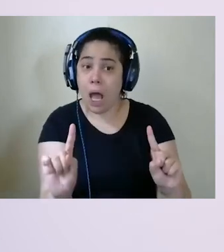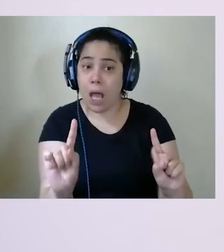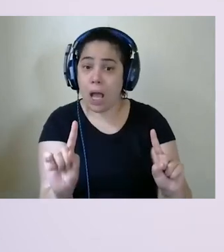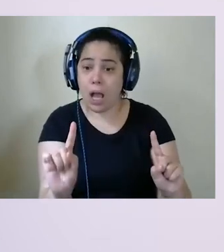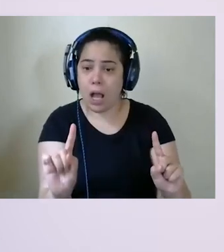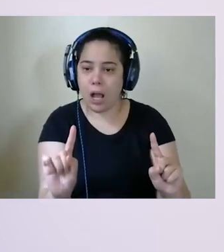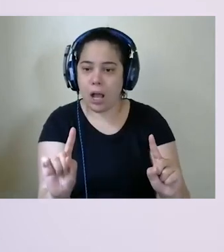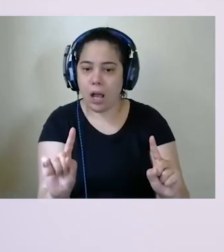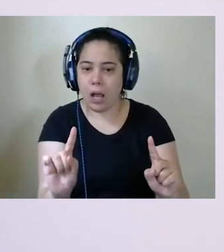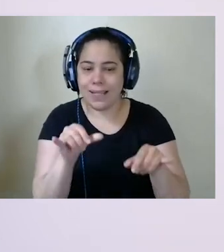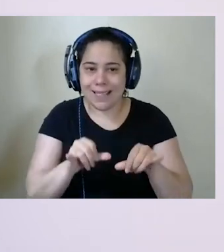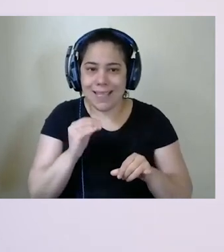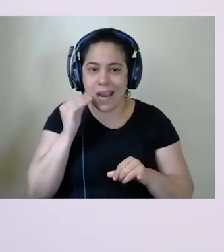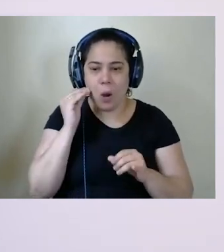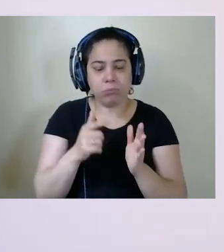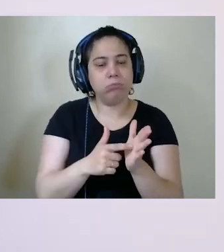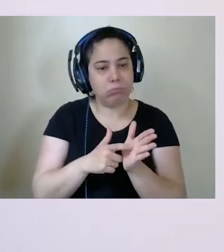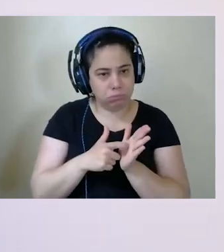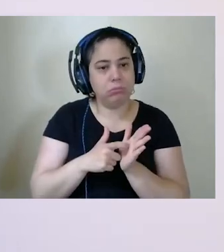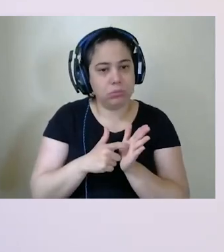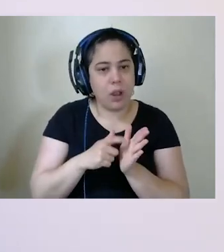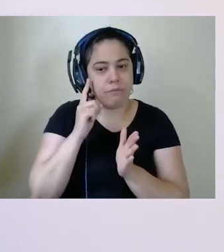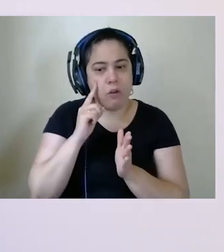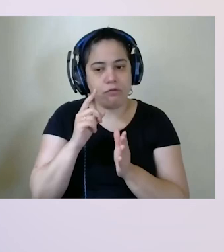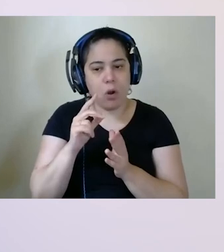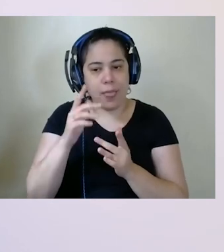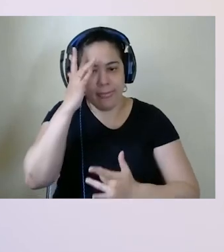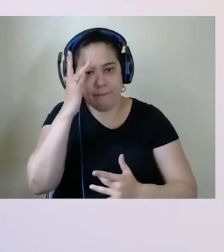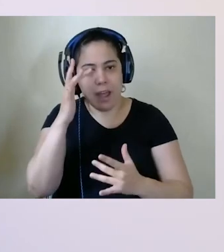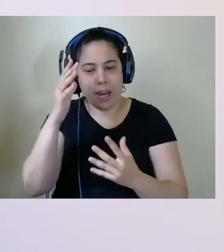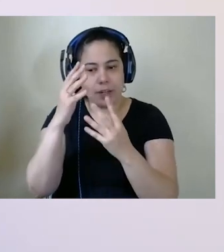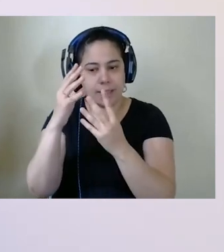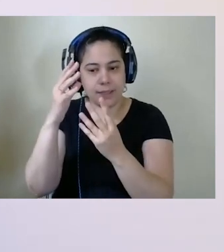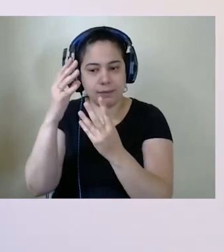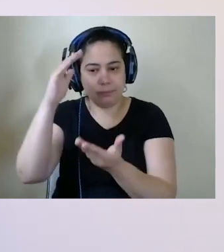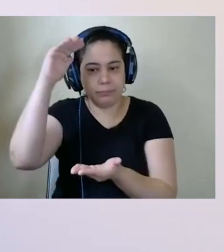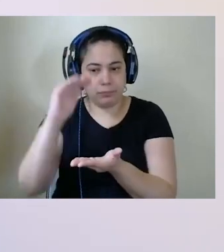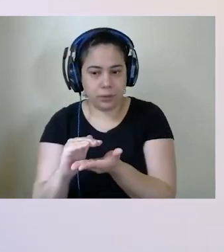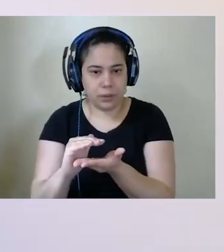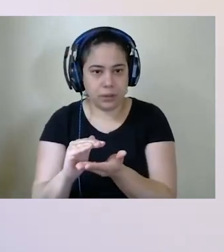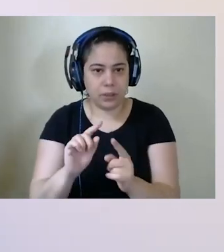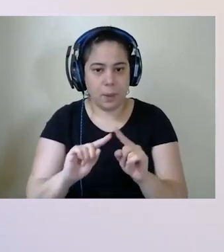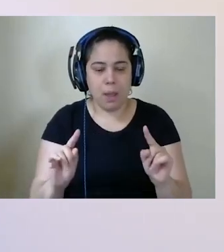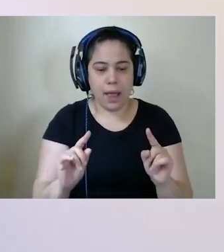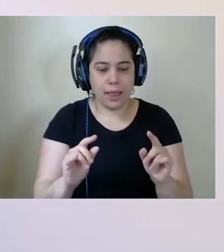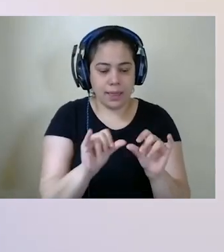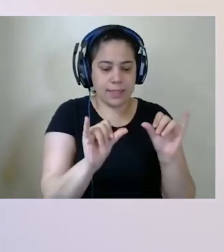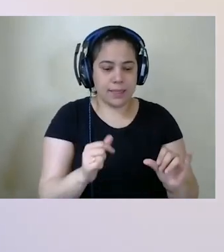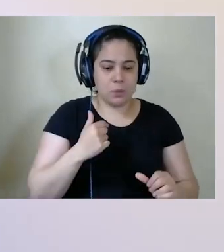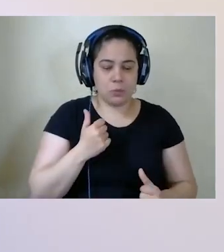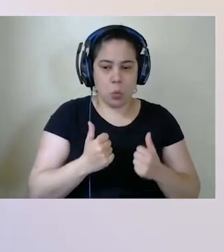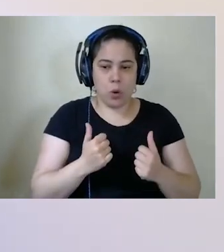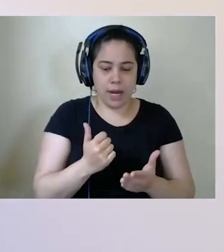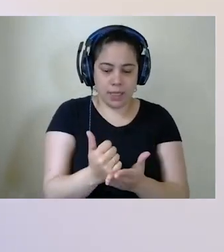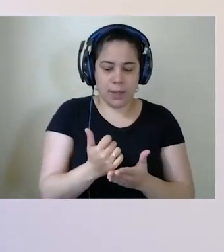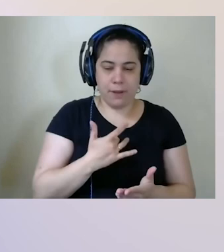this virus, but the virus is stressing the very systems that make us the most human. And if